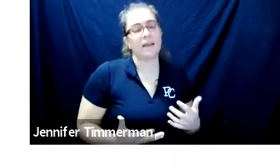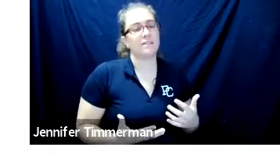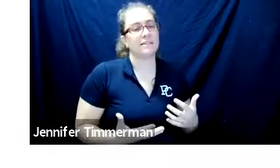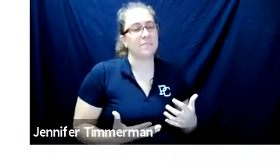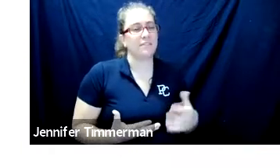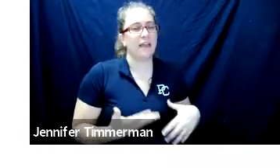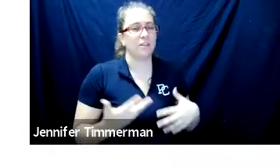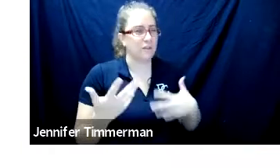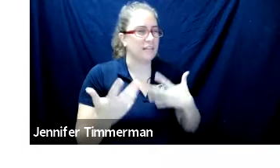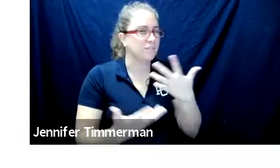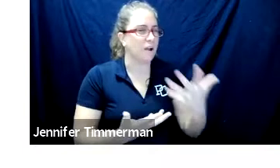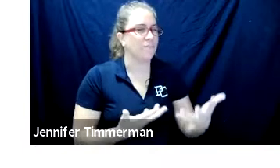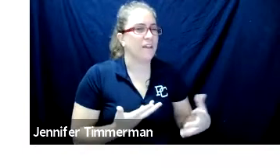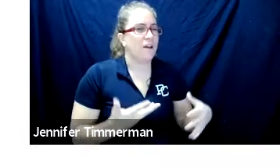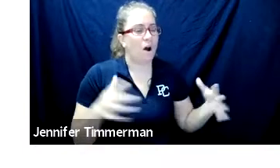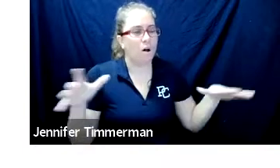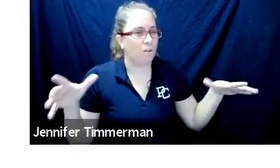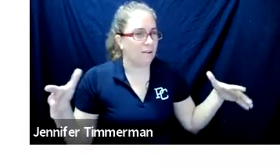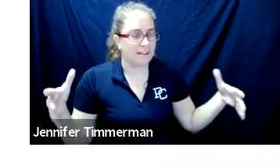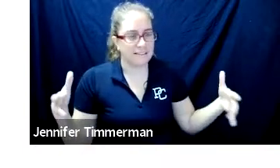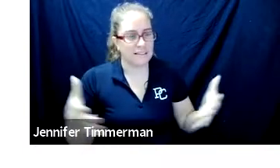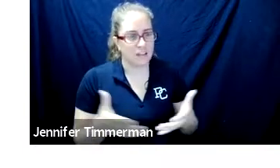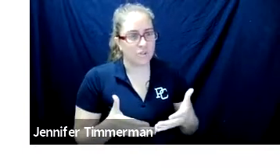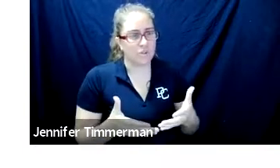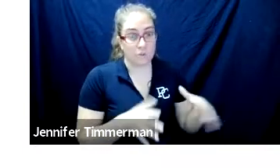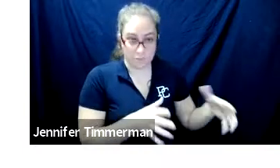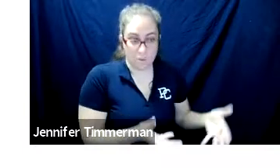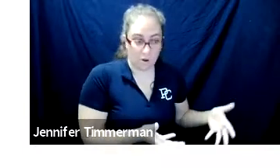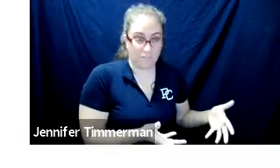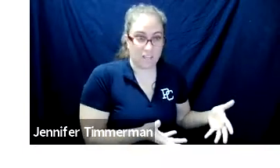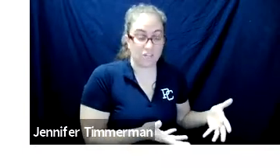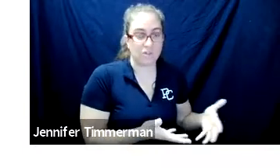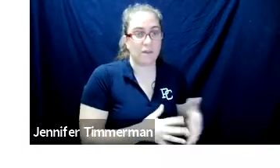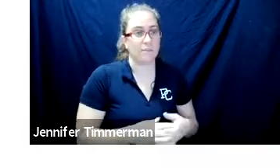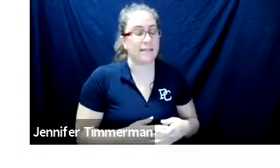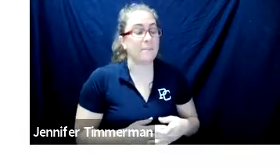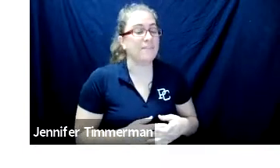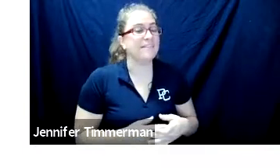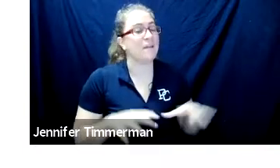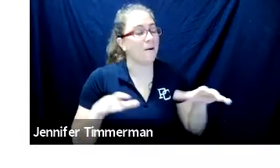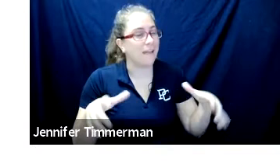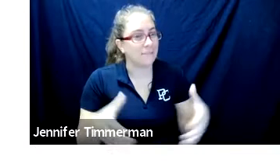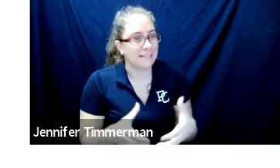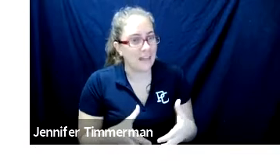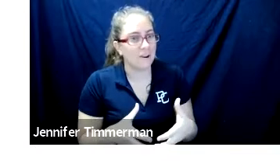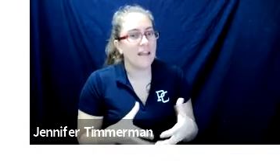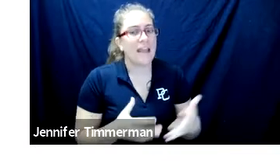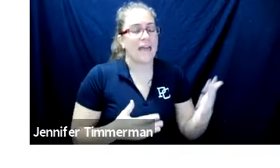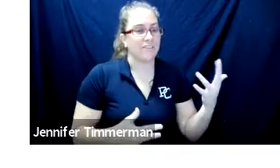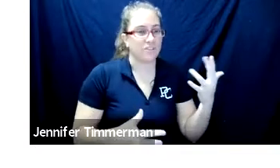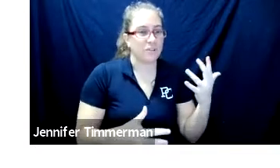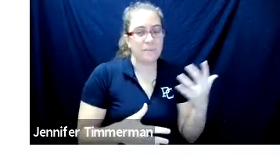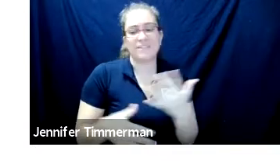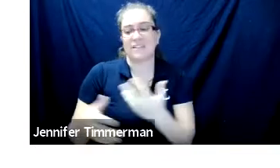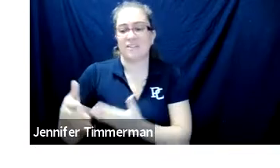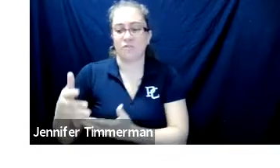but it was something that, kids from all areas of the country or the small part of the country that was set up at the time all came together and